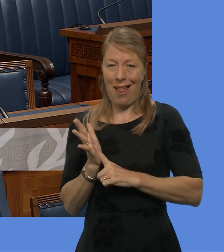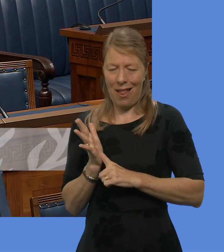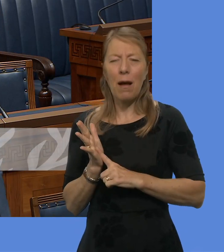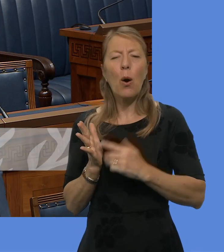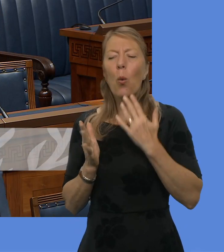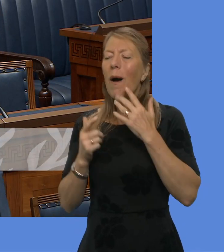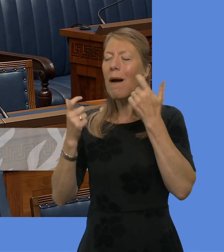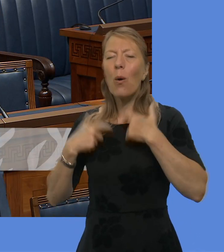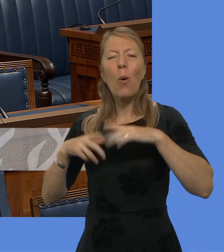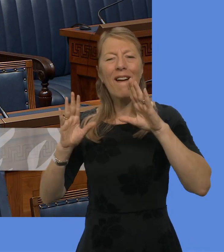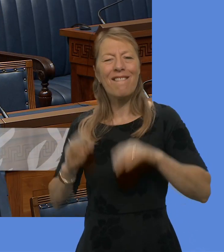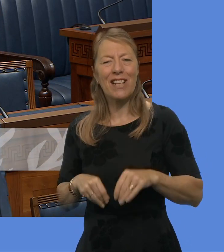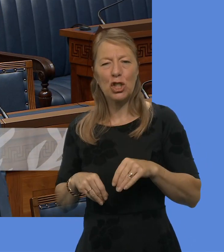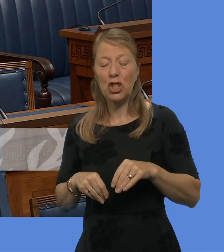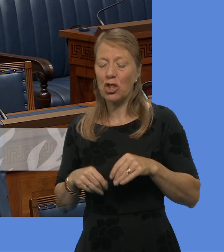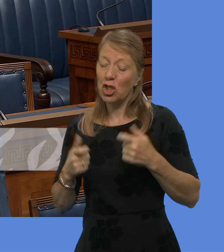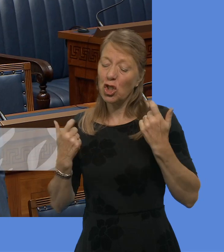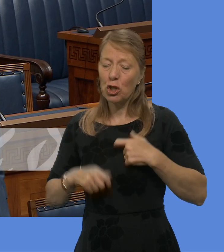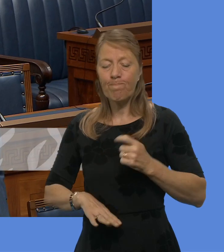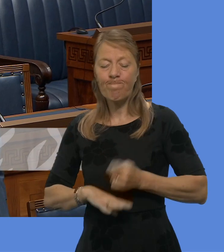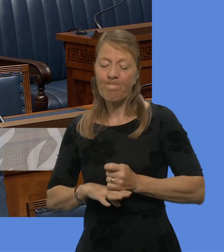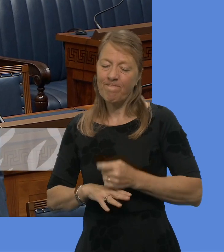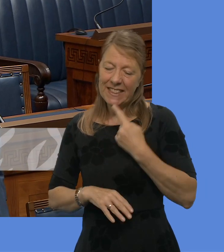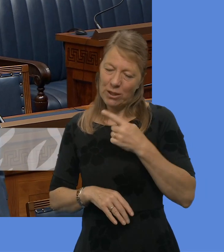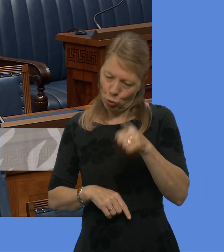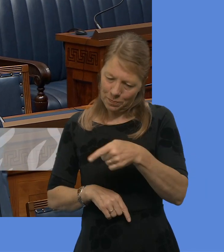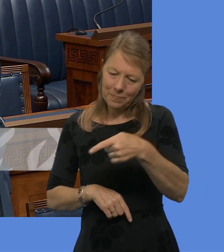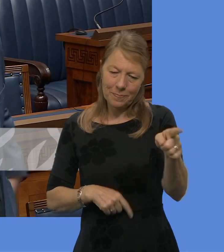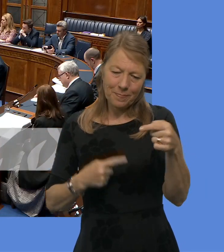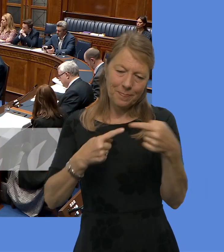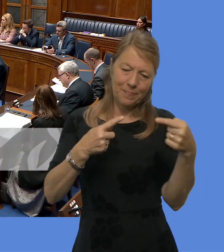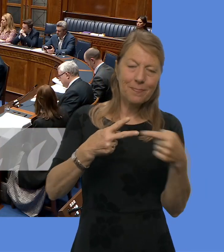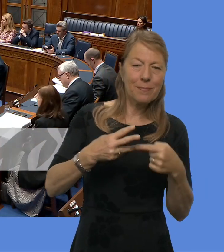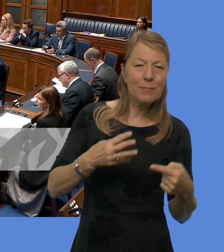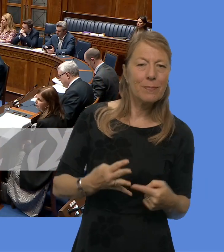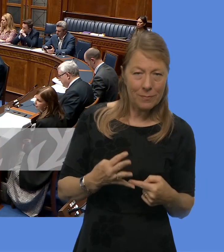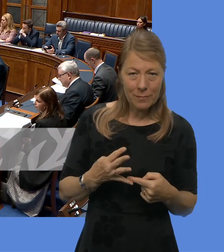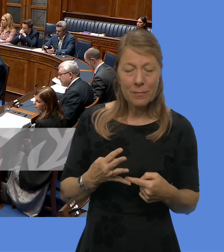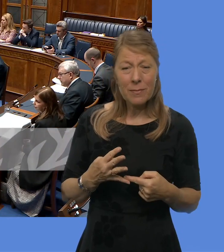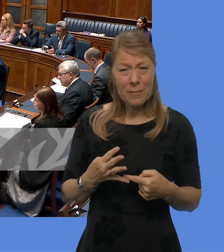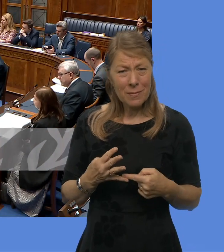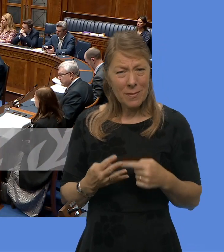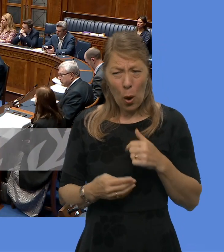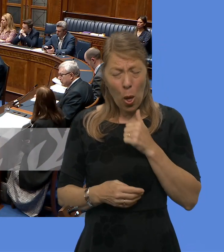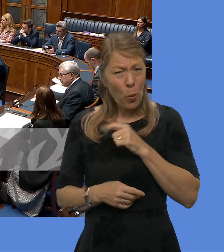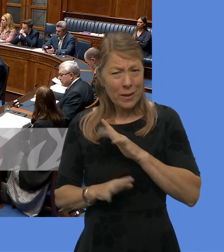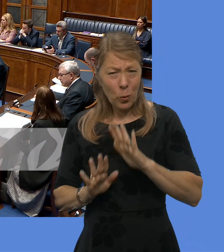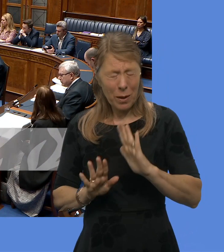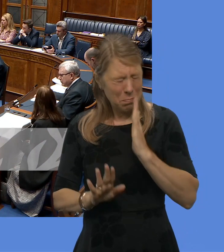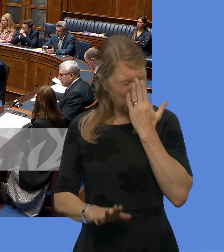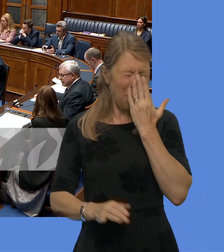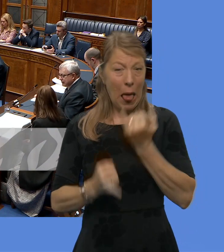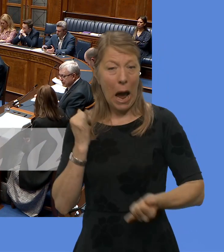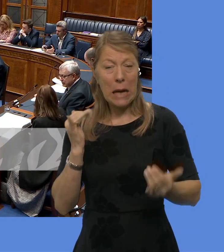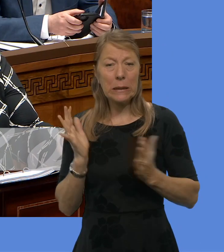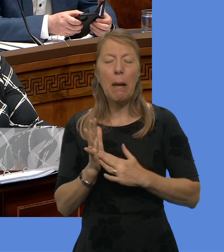model for those who wait till the very last moment to admit guilt? Minister. It is, I think, something of a